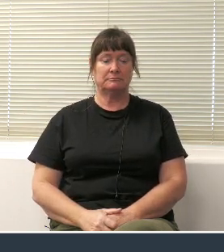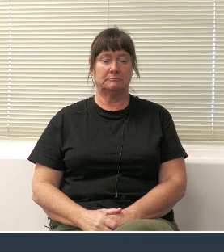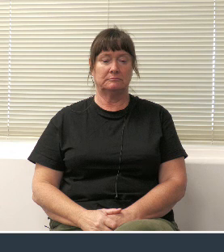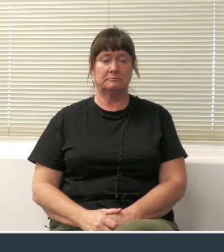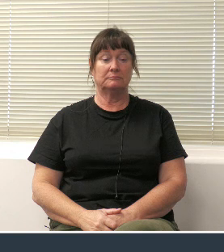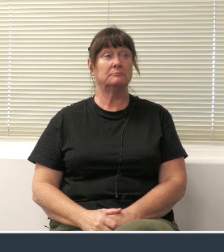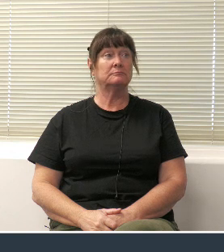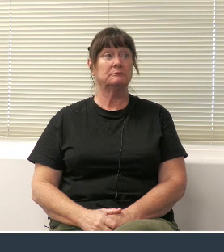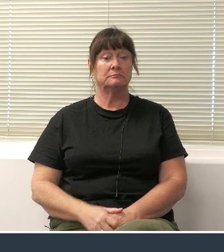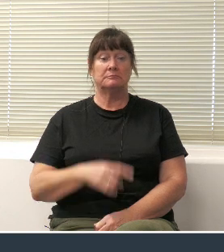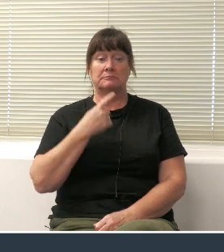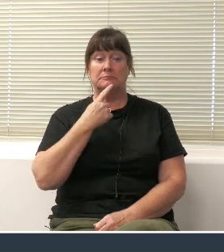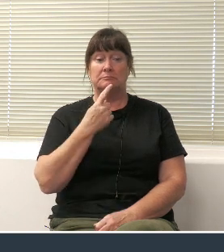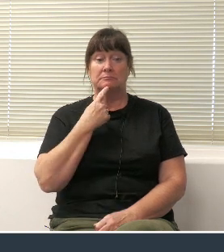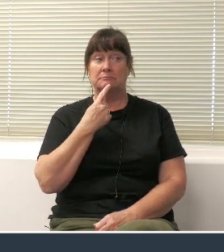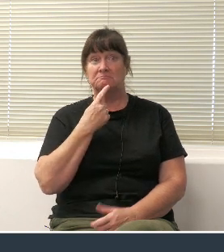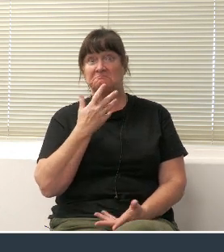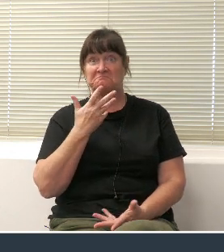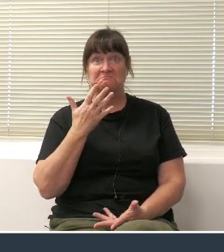Any further comments or feedback?